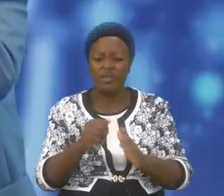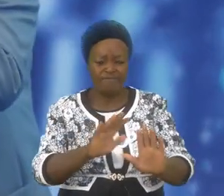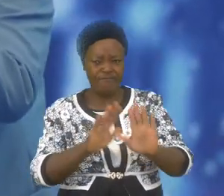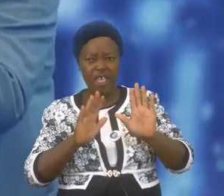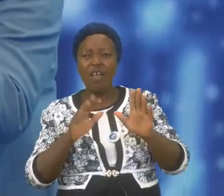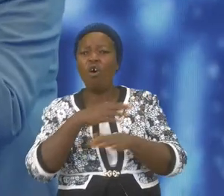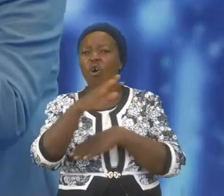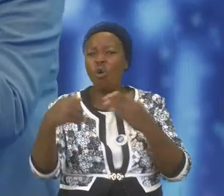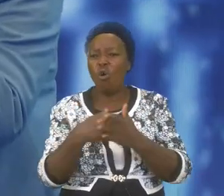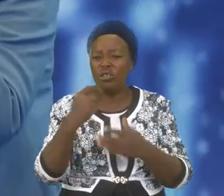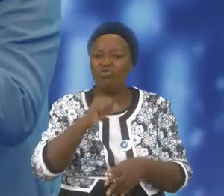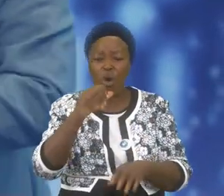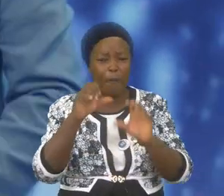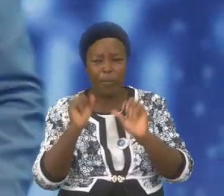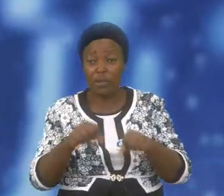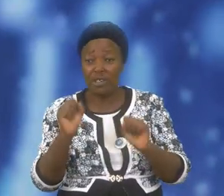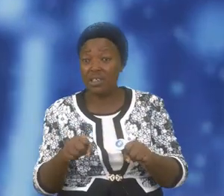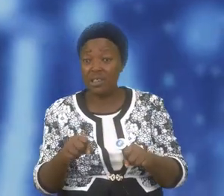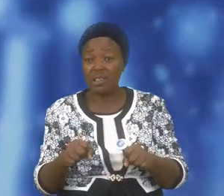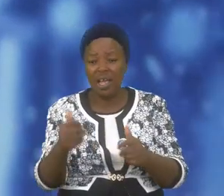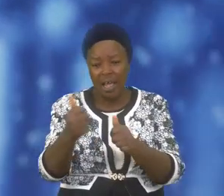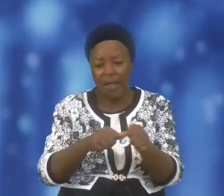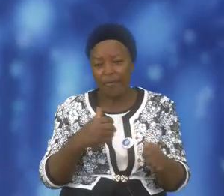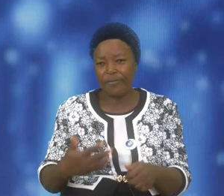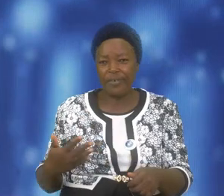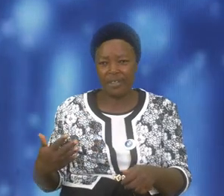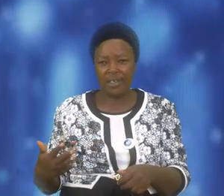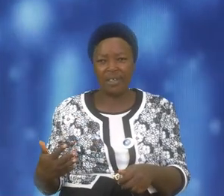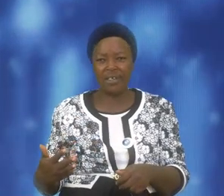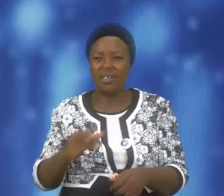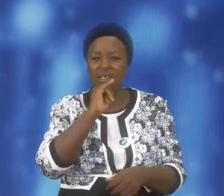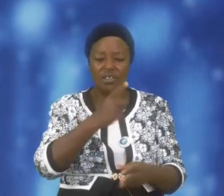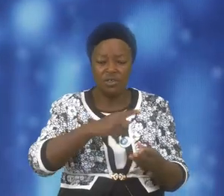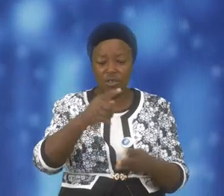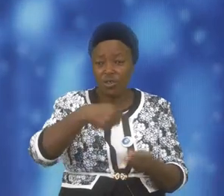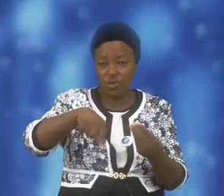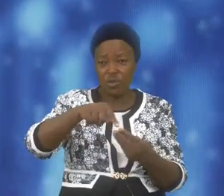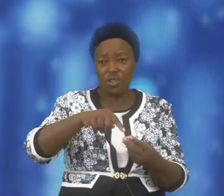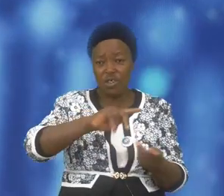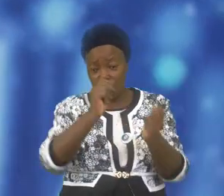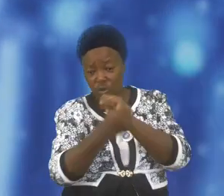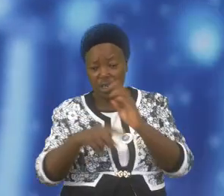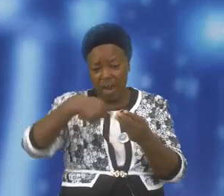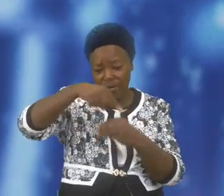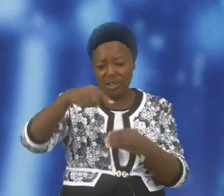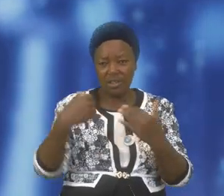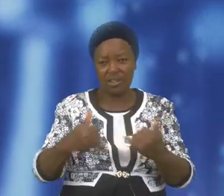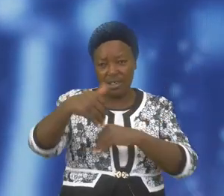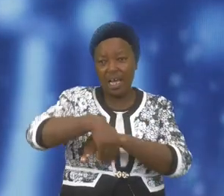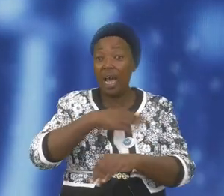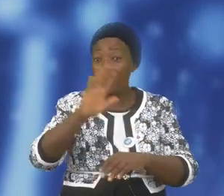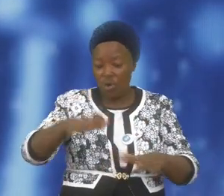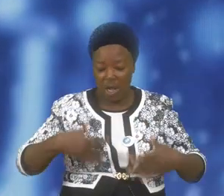everything is turning around tonight, and your life is getting to a new level, a higher level,